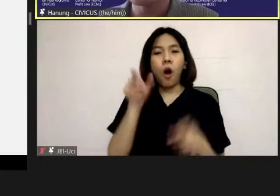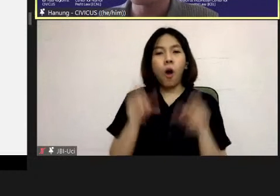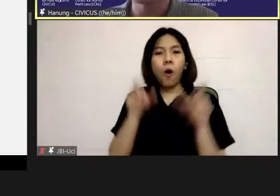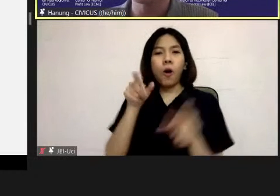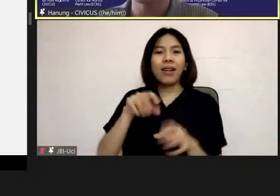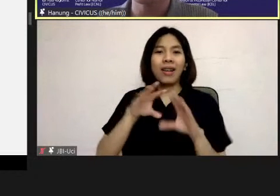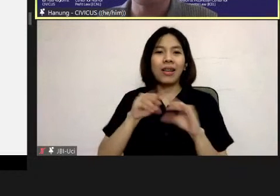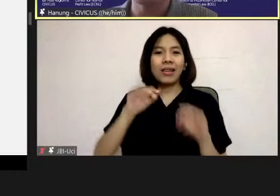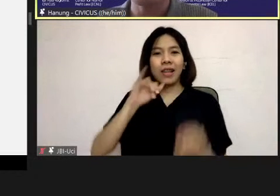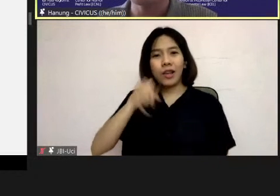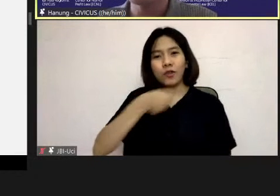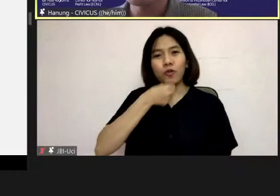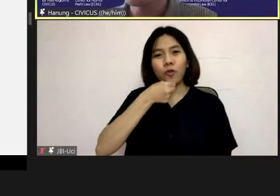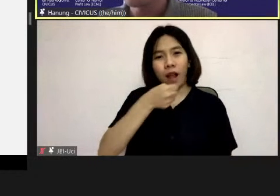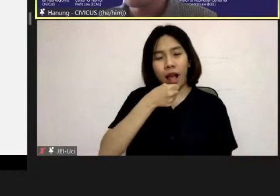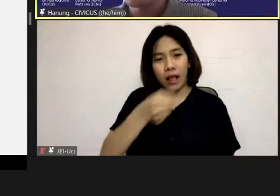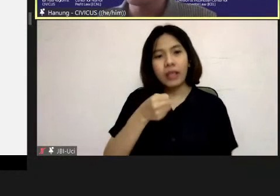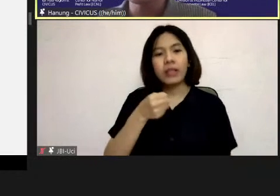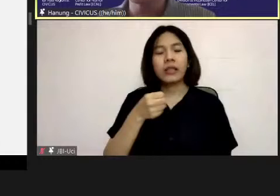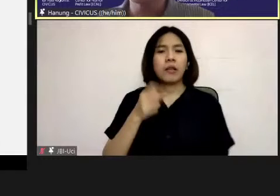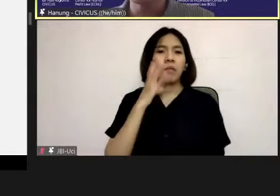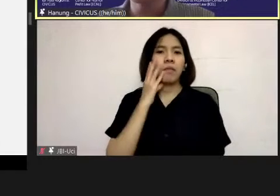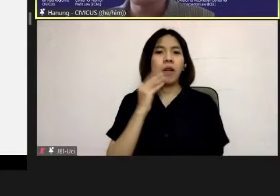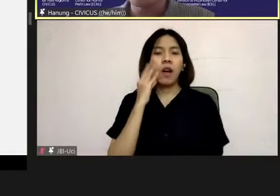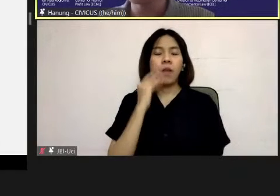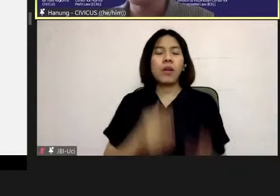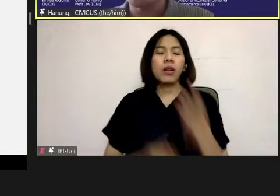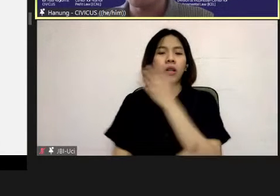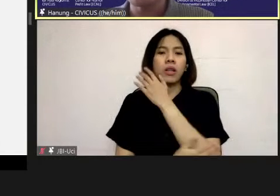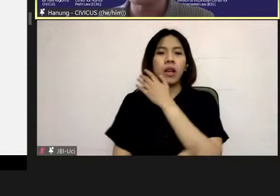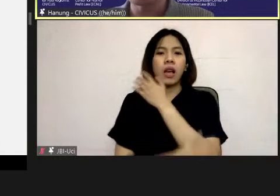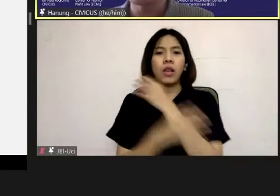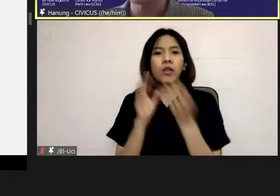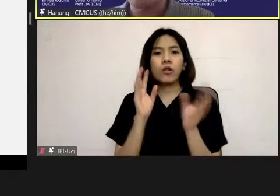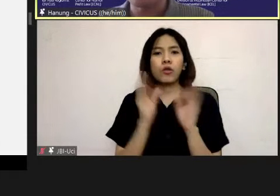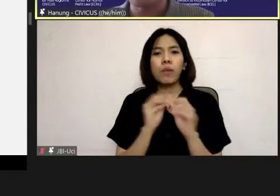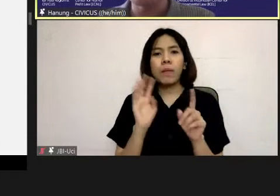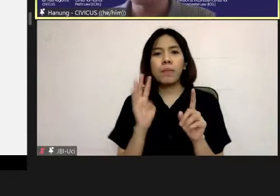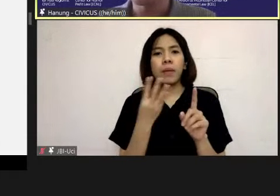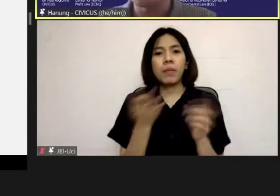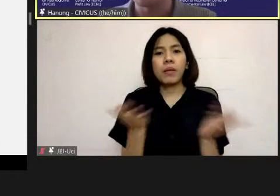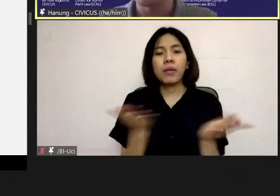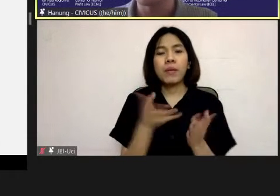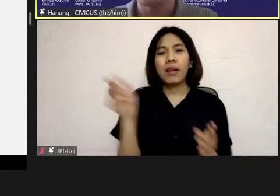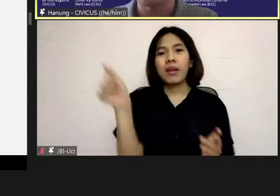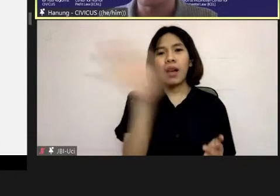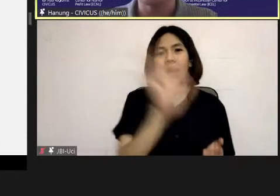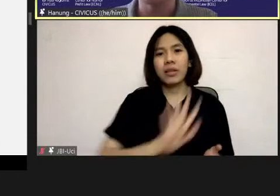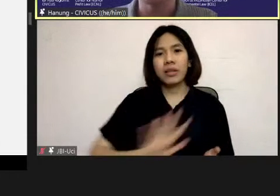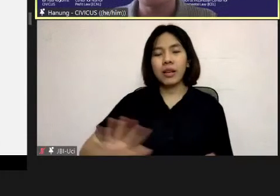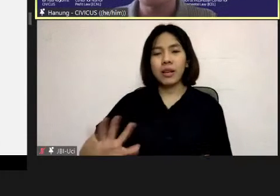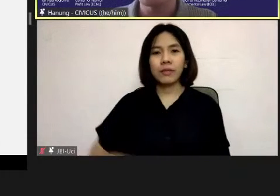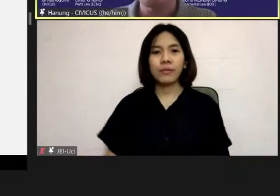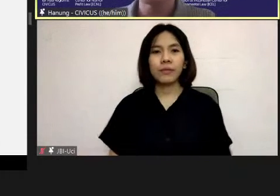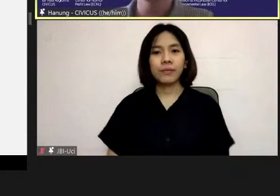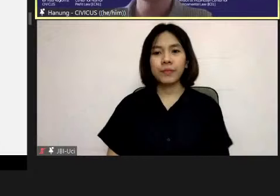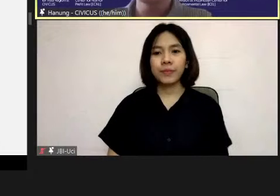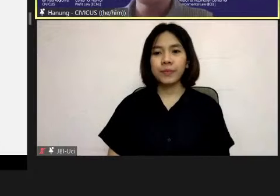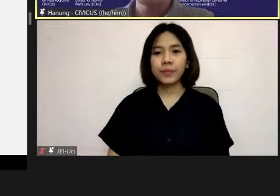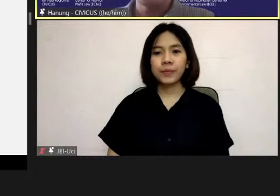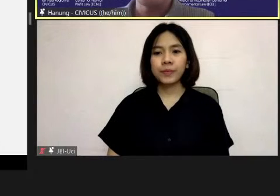in Asia region in the past years in order to attempt to harass or intimidate activists, journalists, and critics into